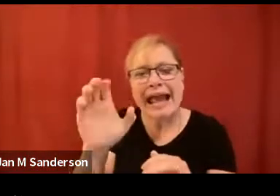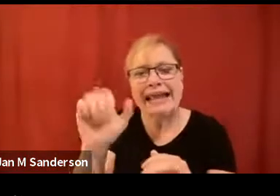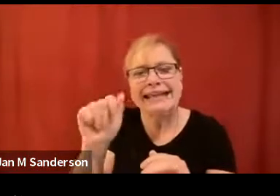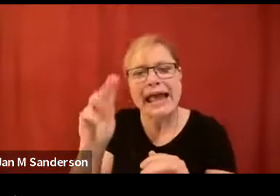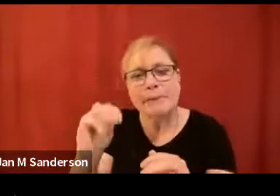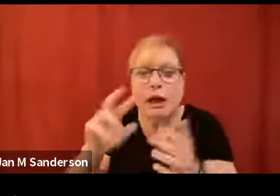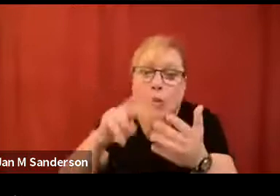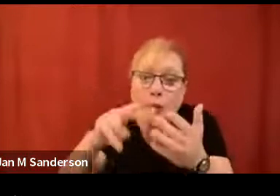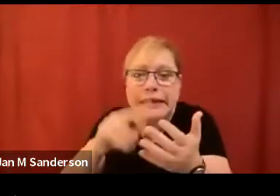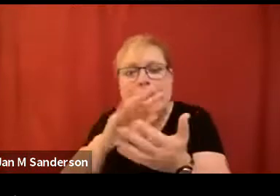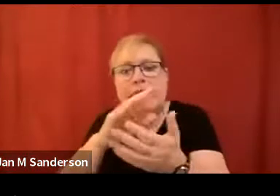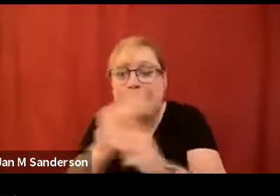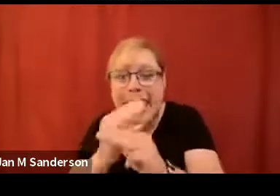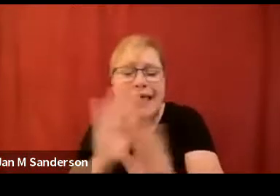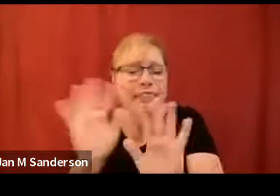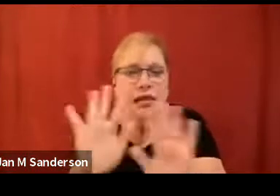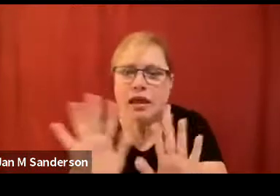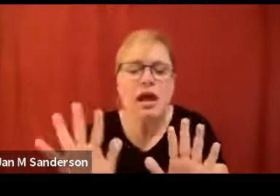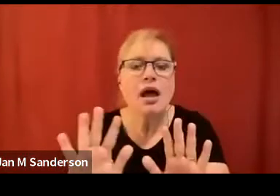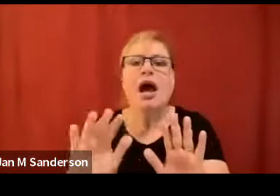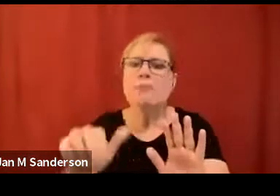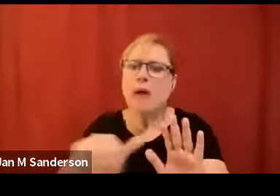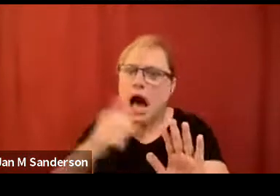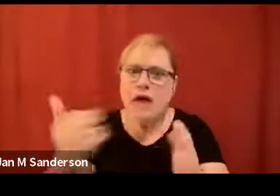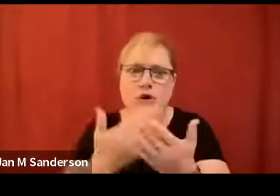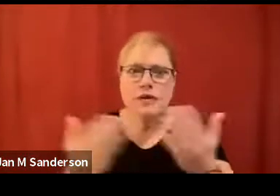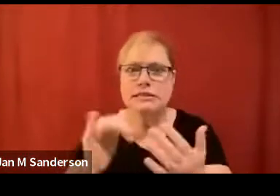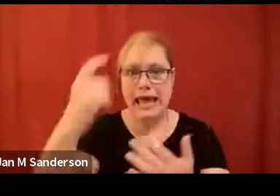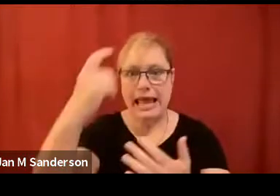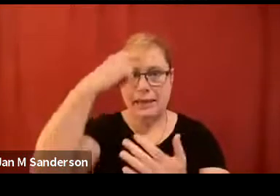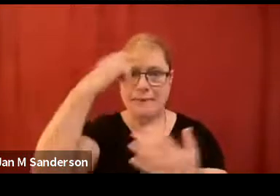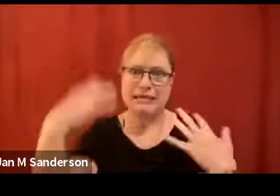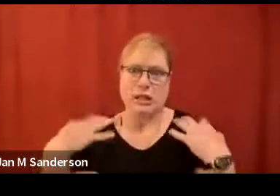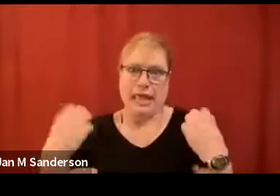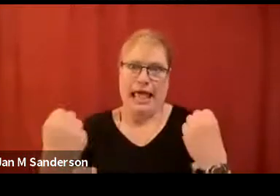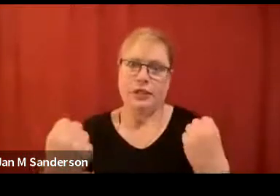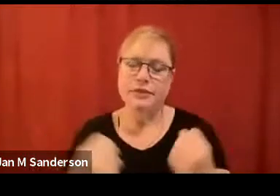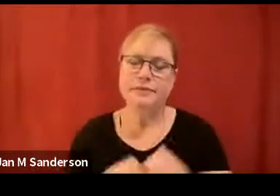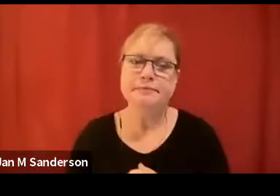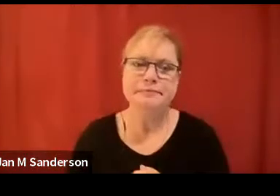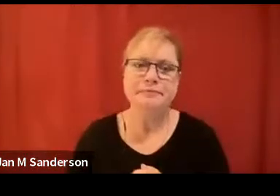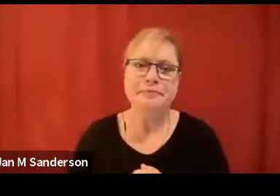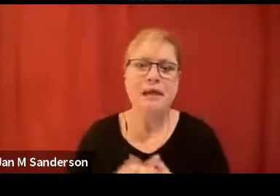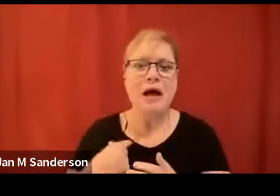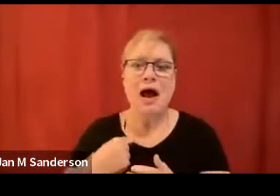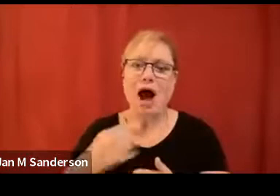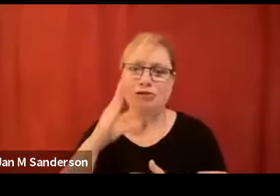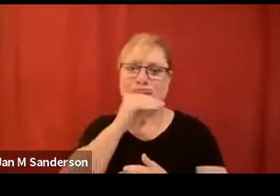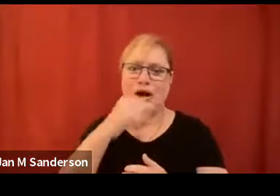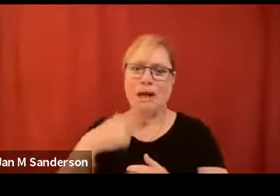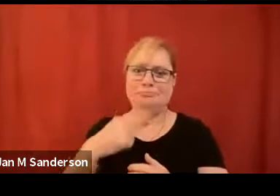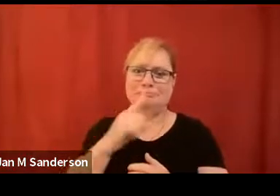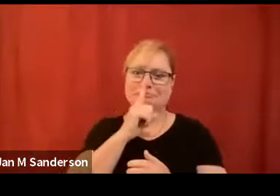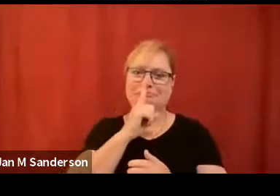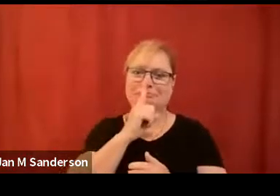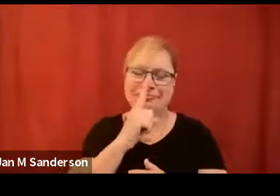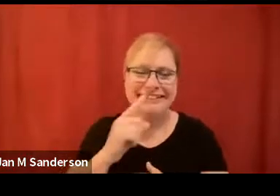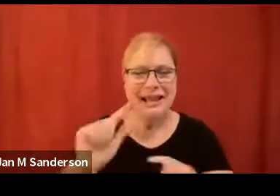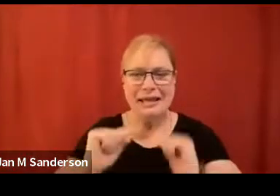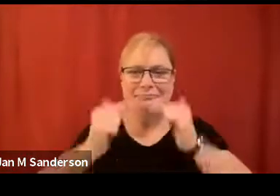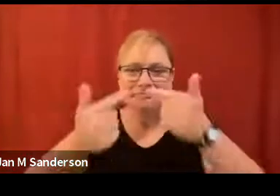lifeline, period, to kinds of mental health access and all those important things. So I'll stop talking and turn it over